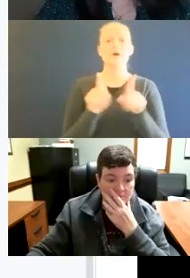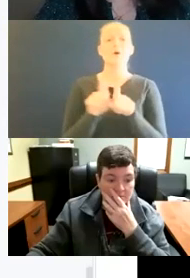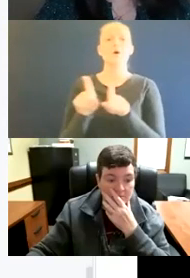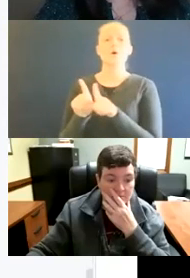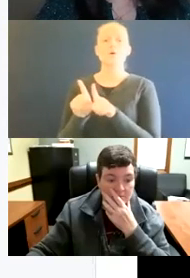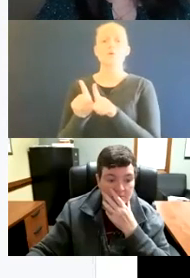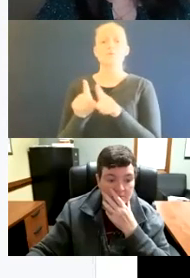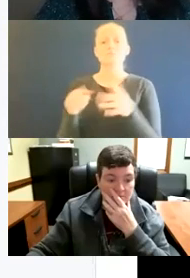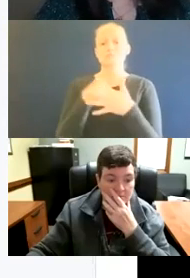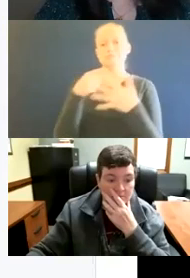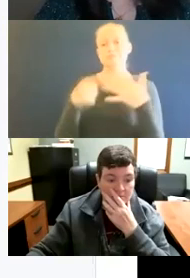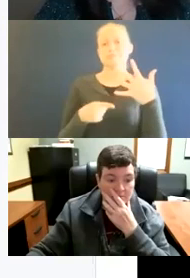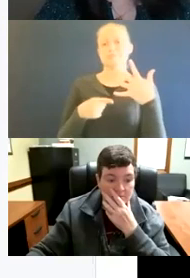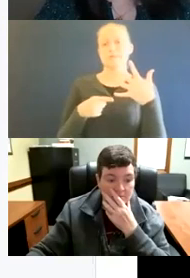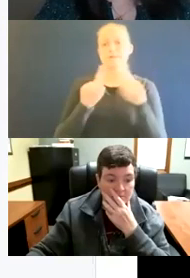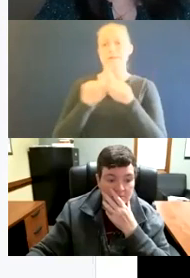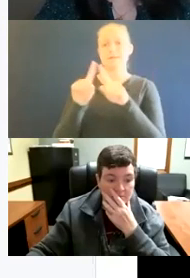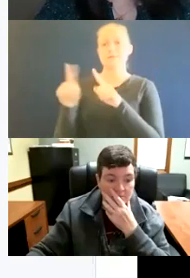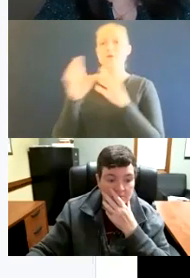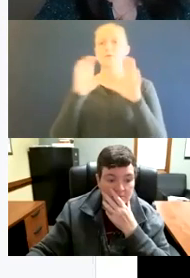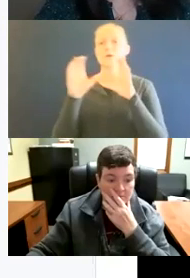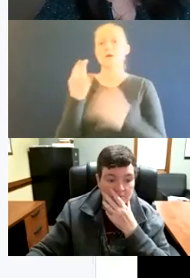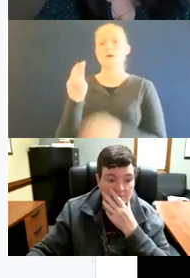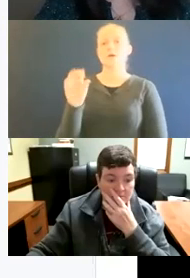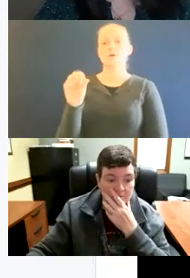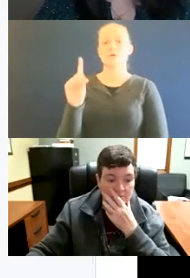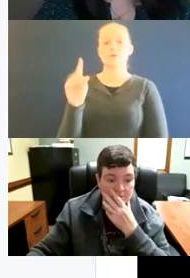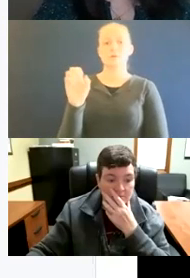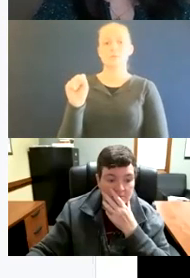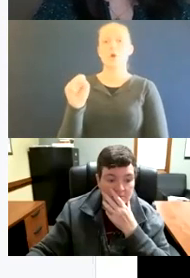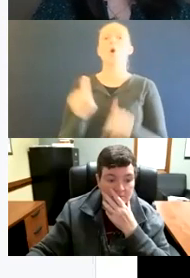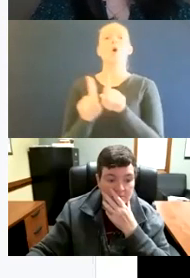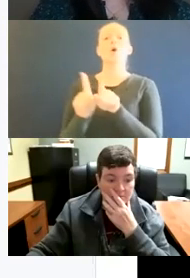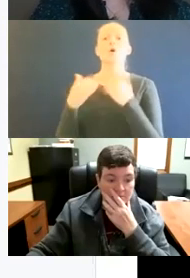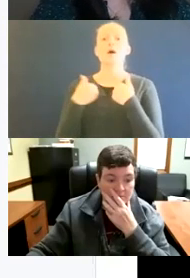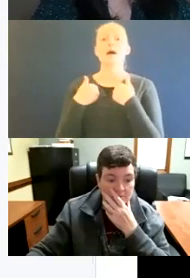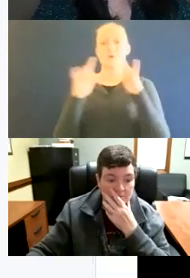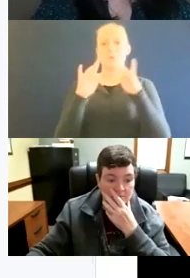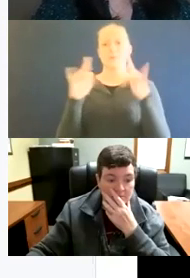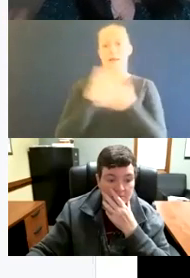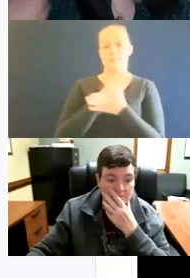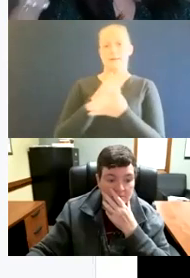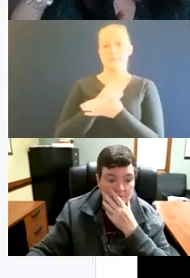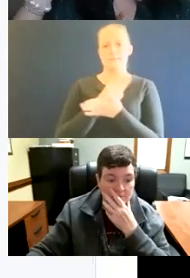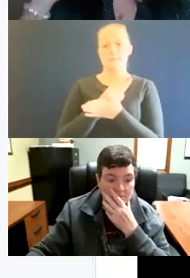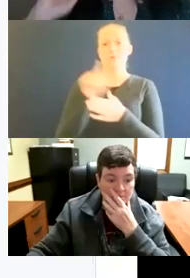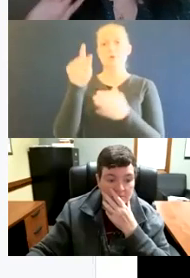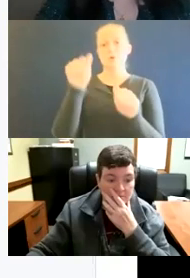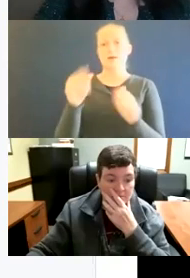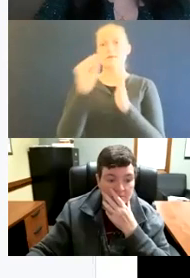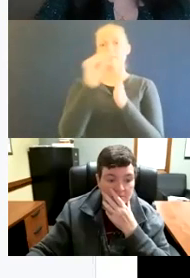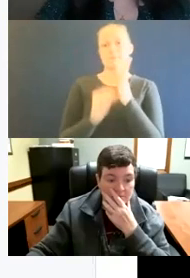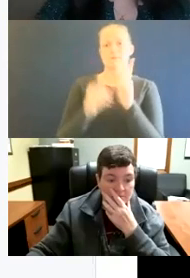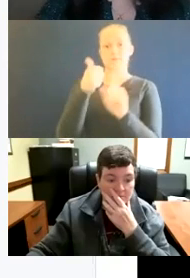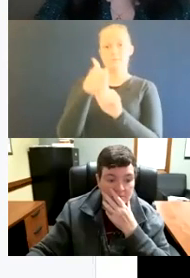communication. And then here we have a blank version for you so that you can go in and edit it and use this. And this might be something, again, to share